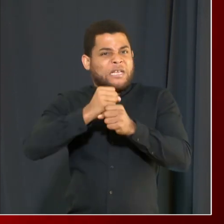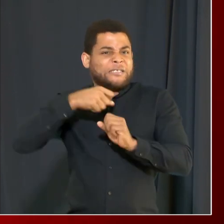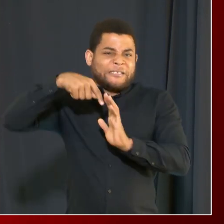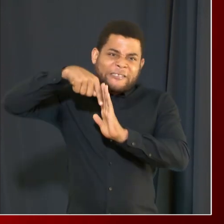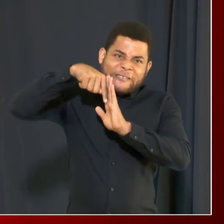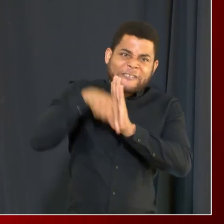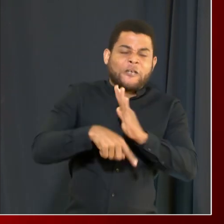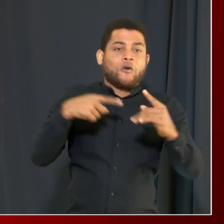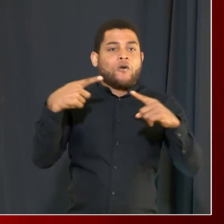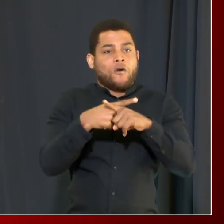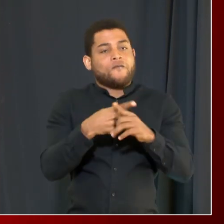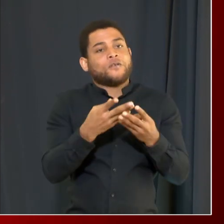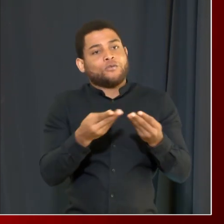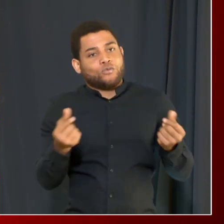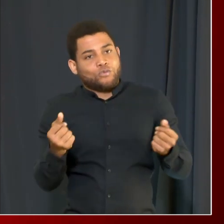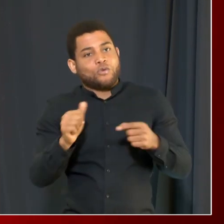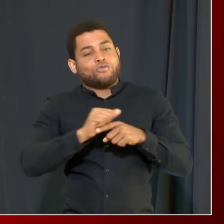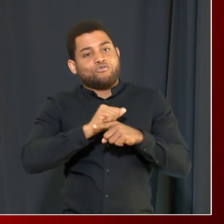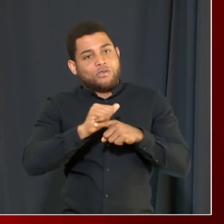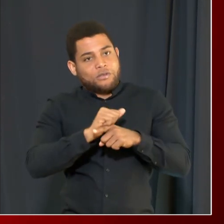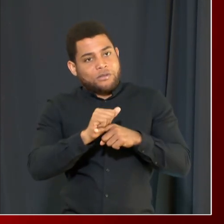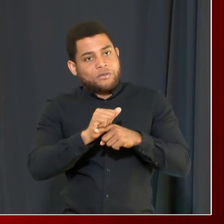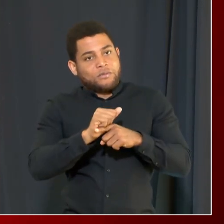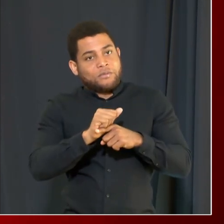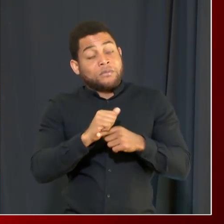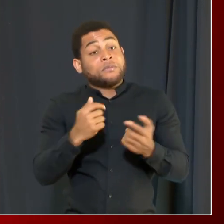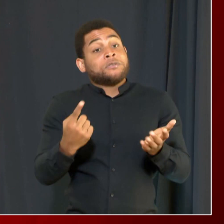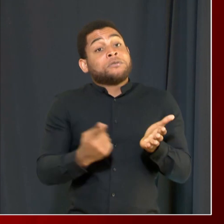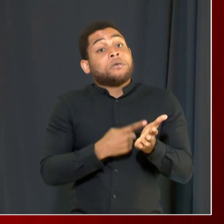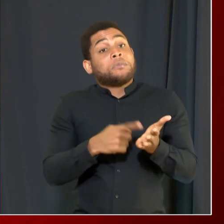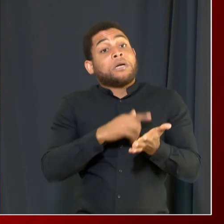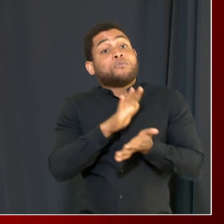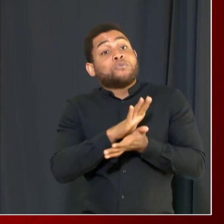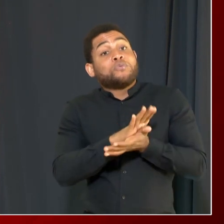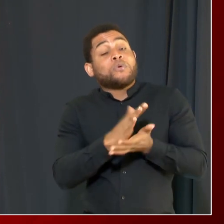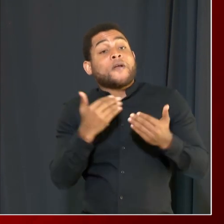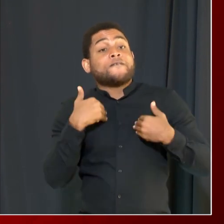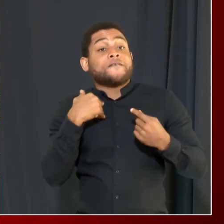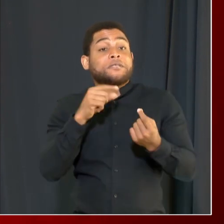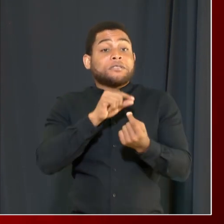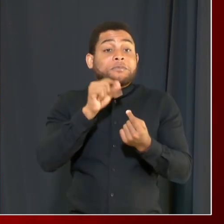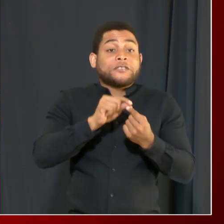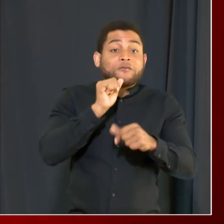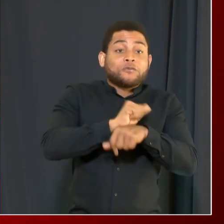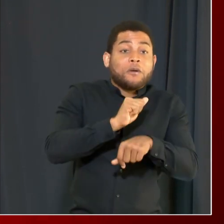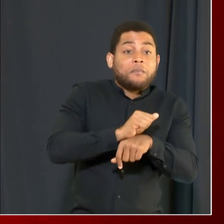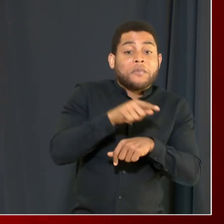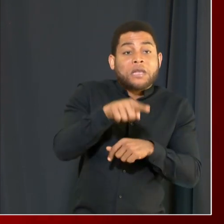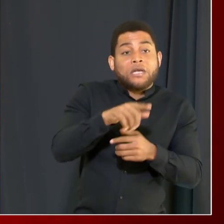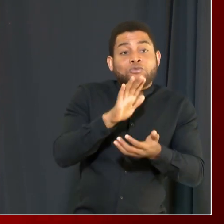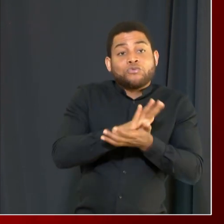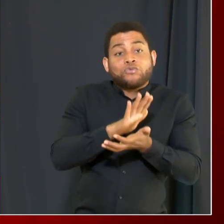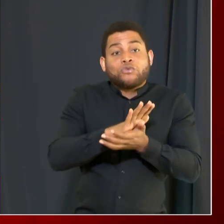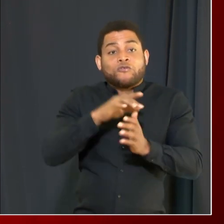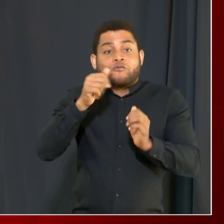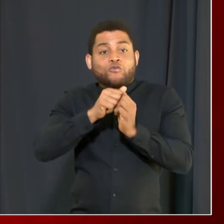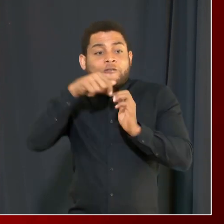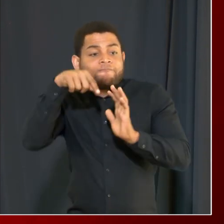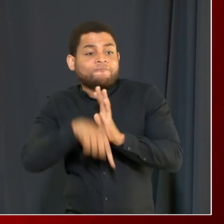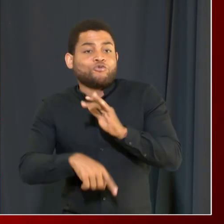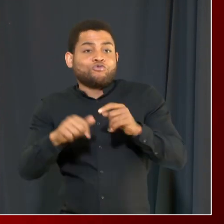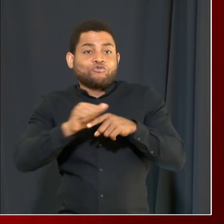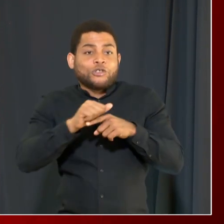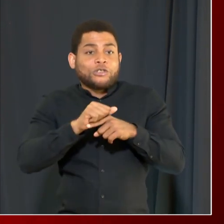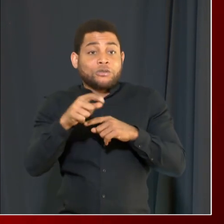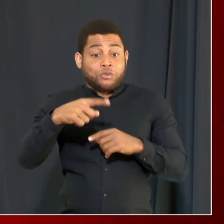training. It is sometimes at schools that you'll have a certain set of job types at schools that will get that intensive training, and kids will get referred to that